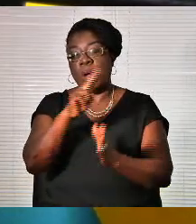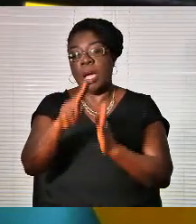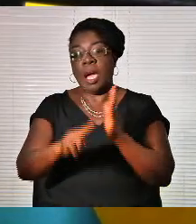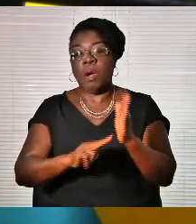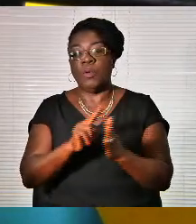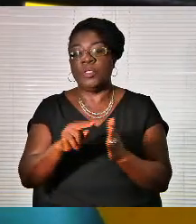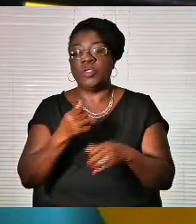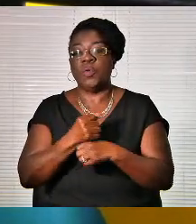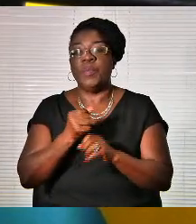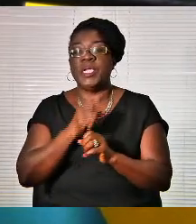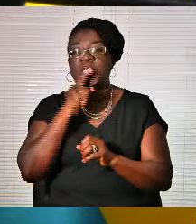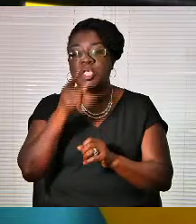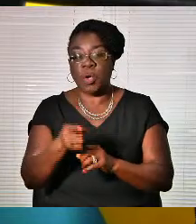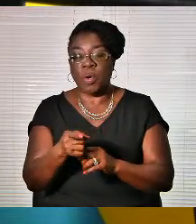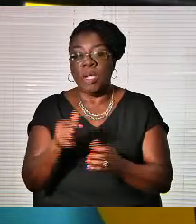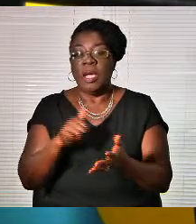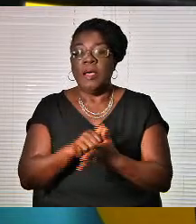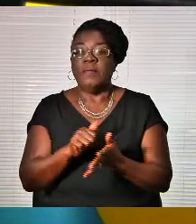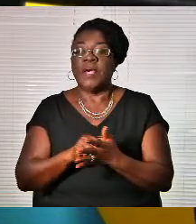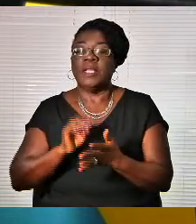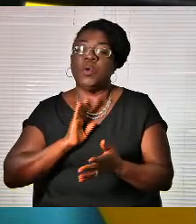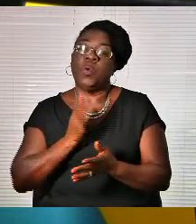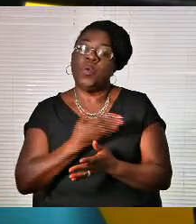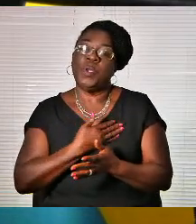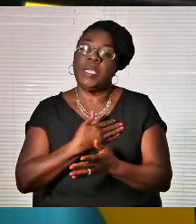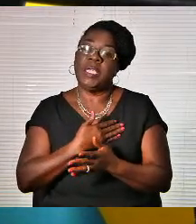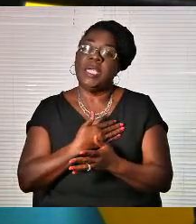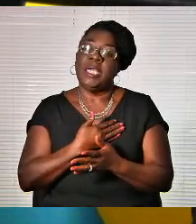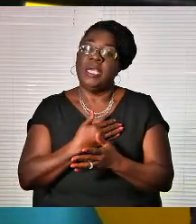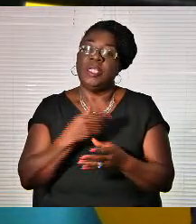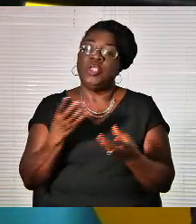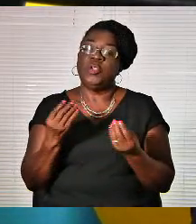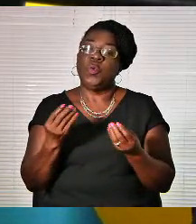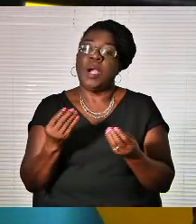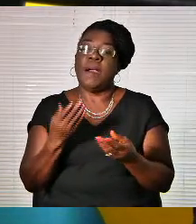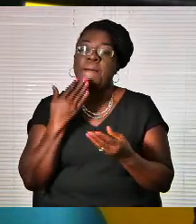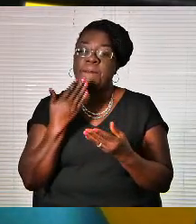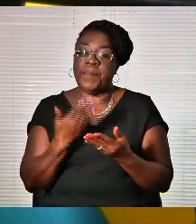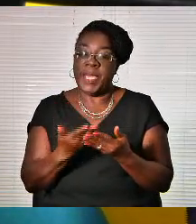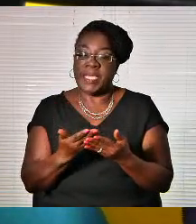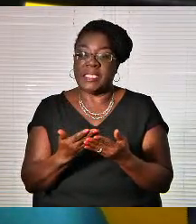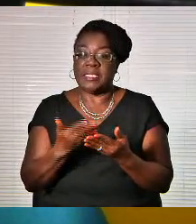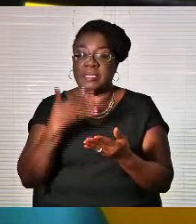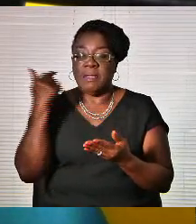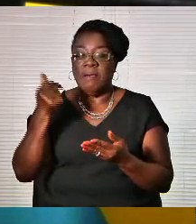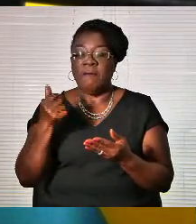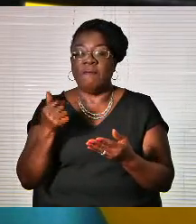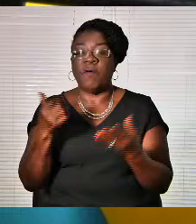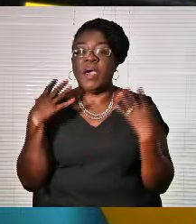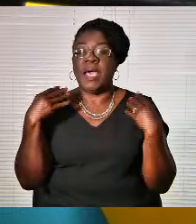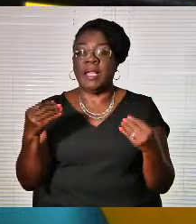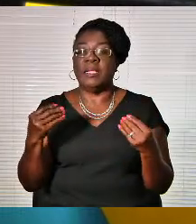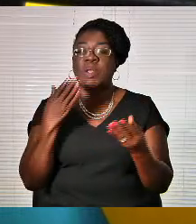promote and communicate what is recommended for health, wellness, and the safety